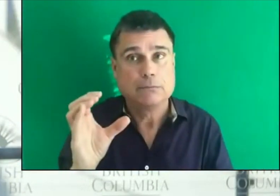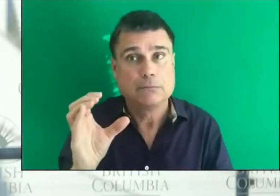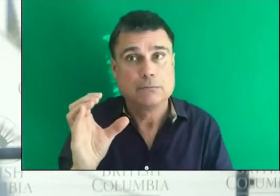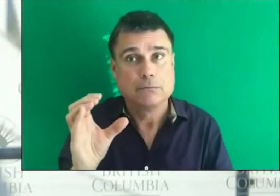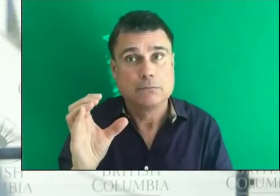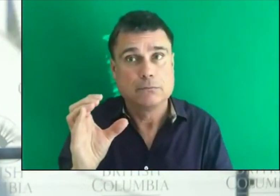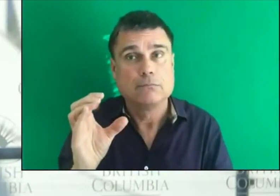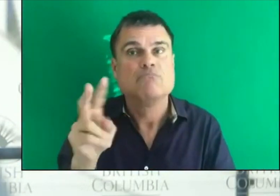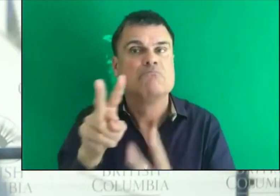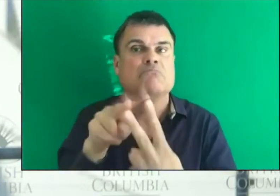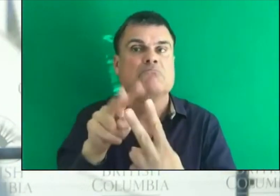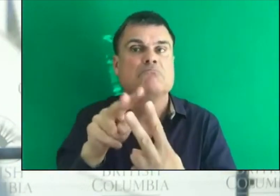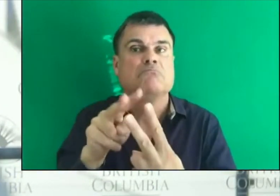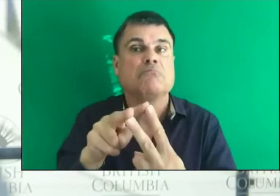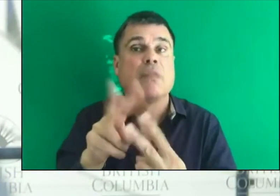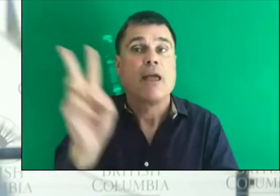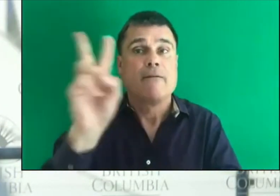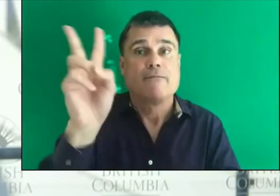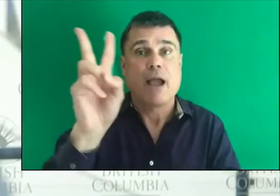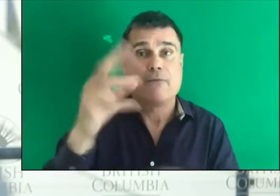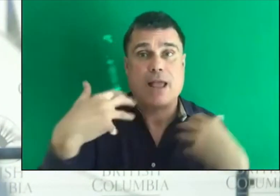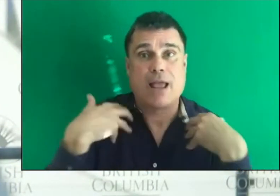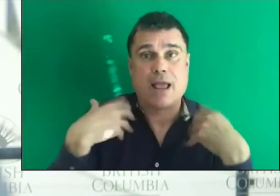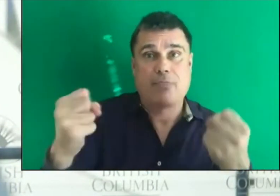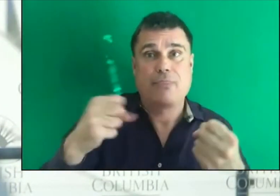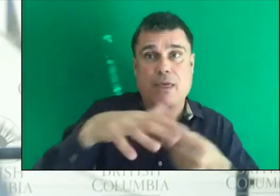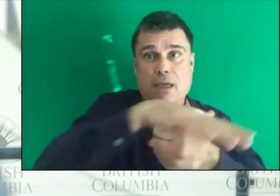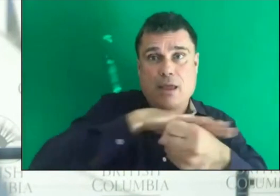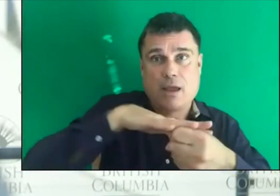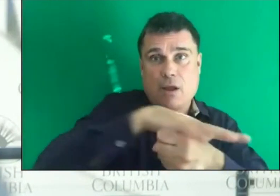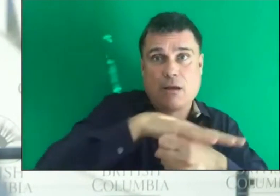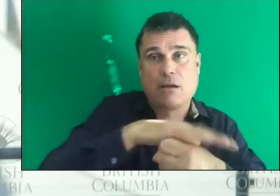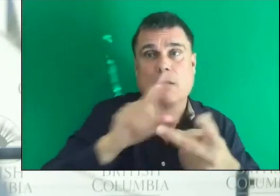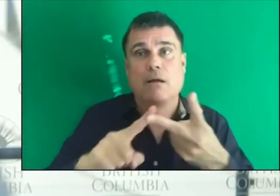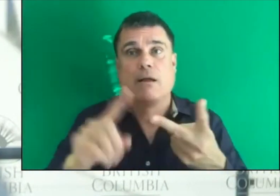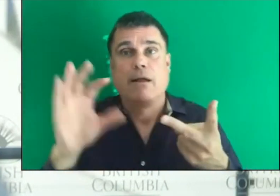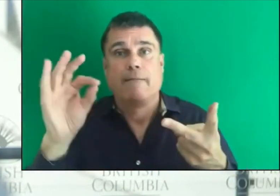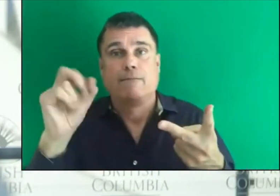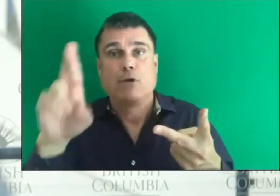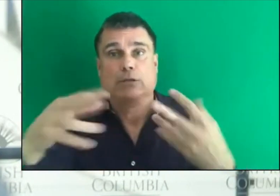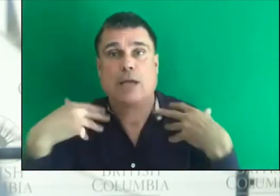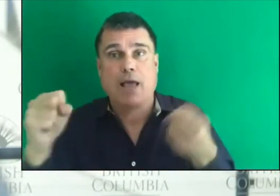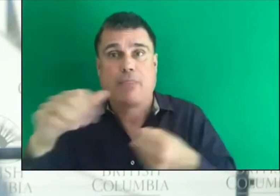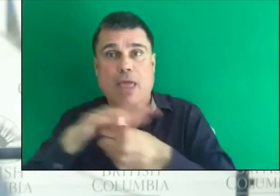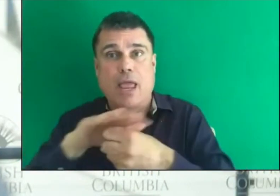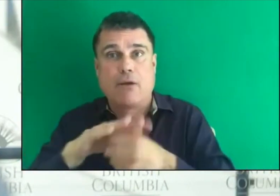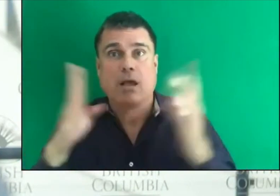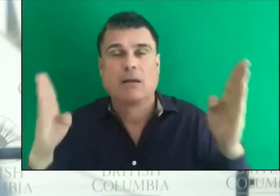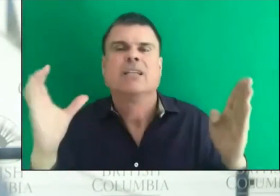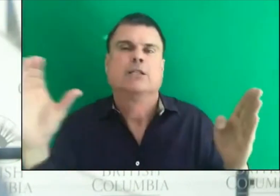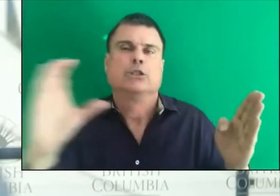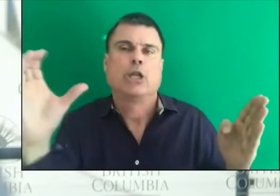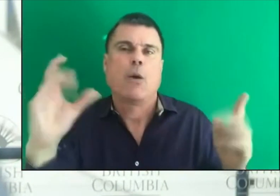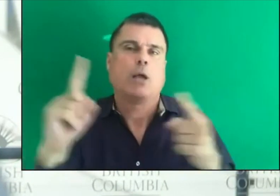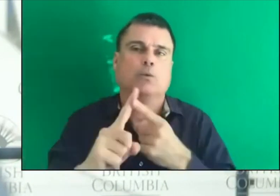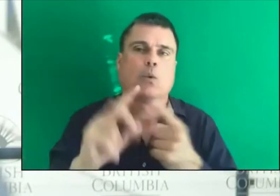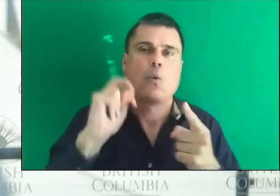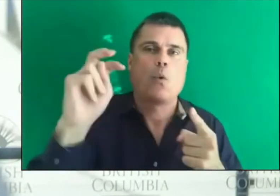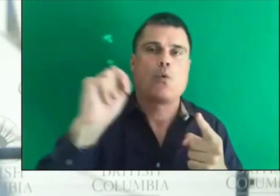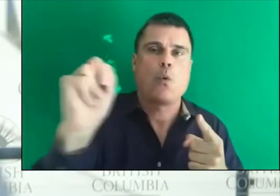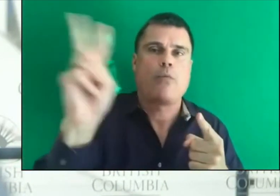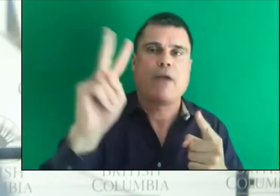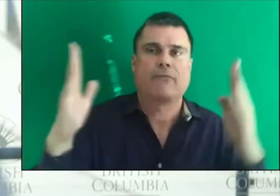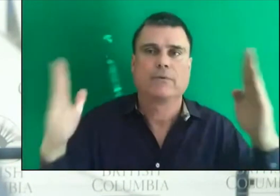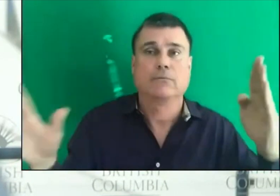gatherings. Do you have a follow-up, Richard? Thank you for that. And last one about